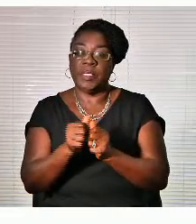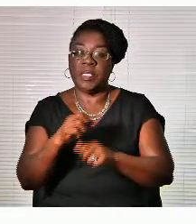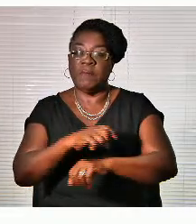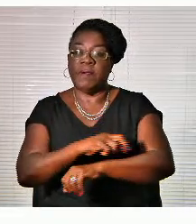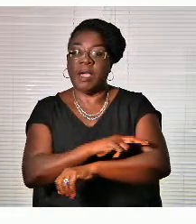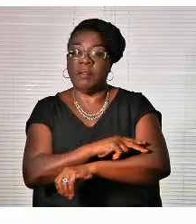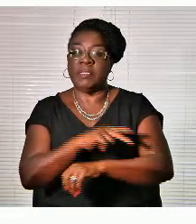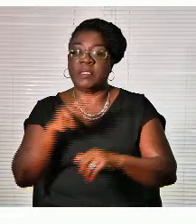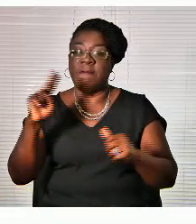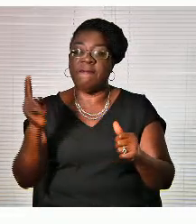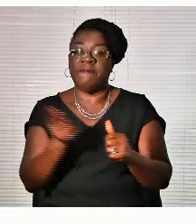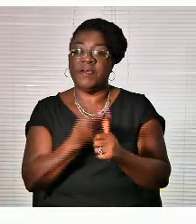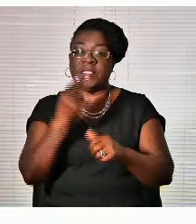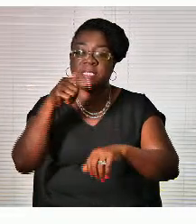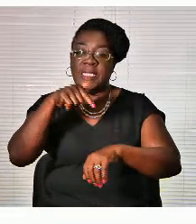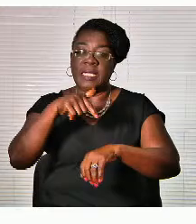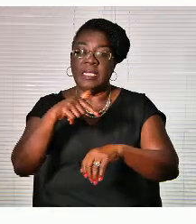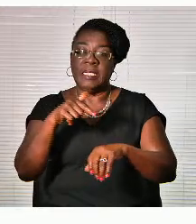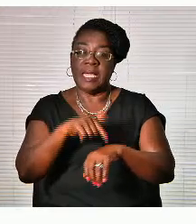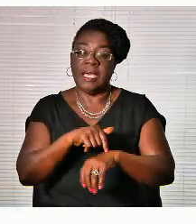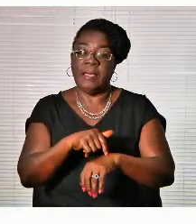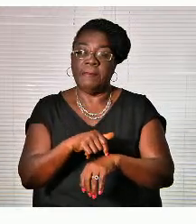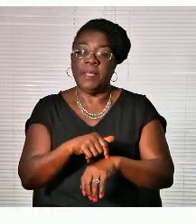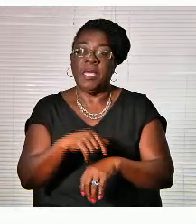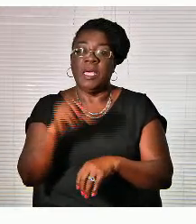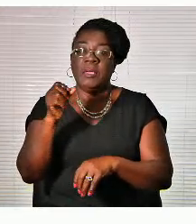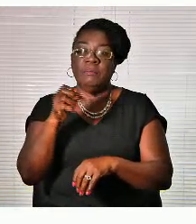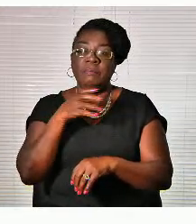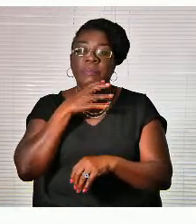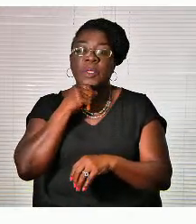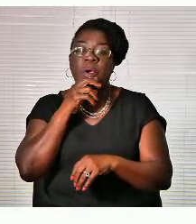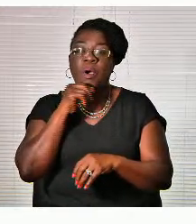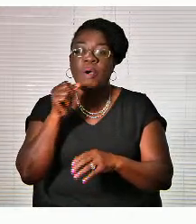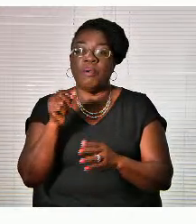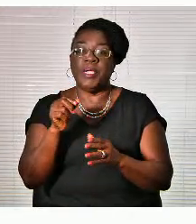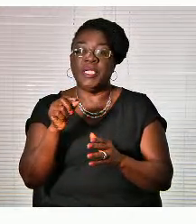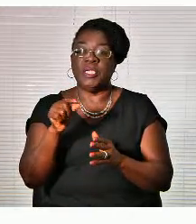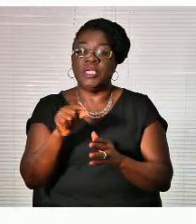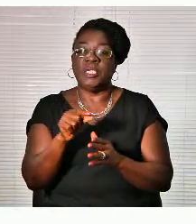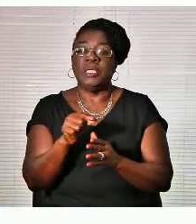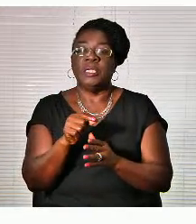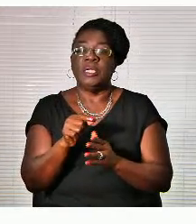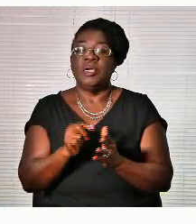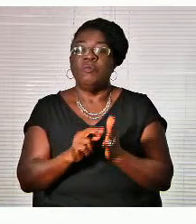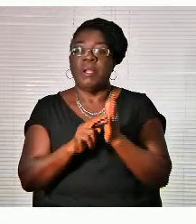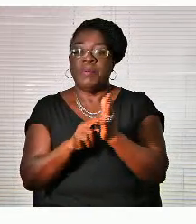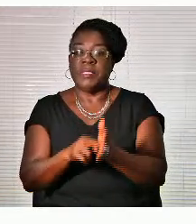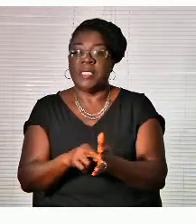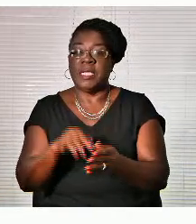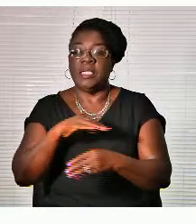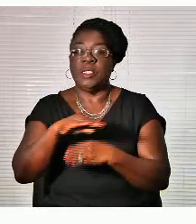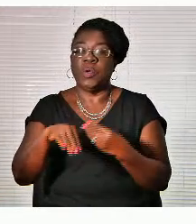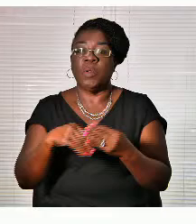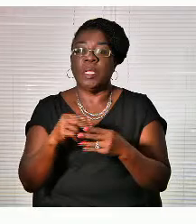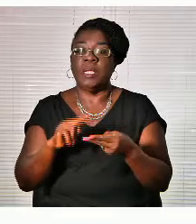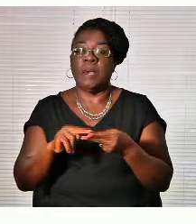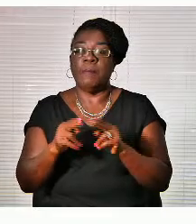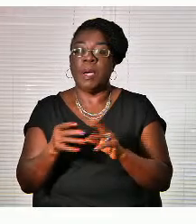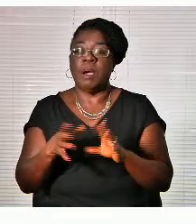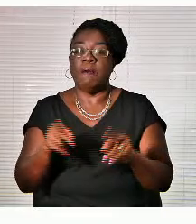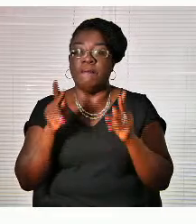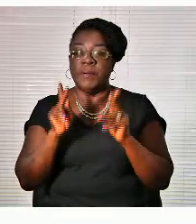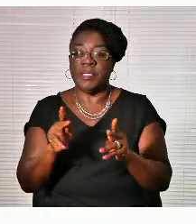first wave. The orange bars represent the total number of confirmed